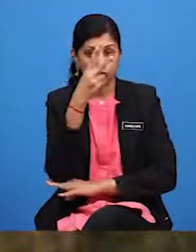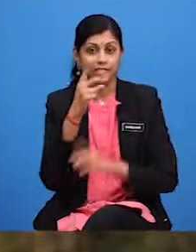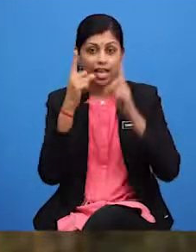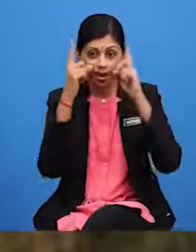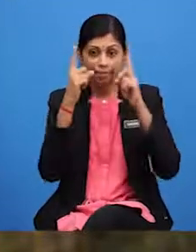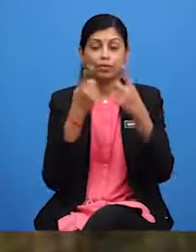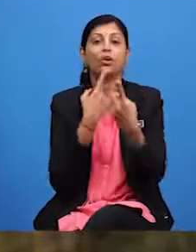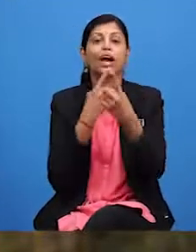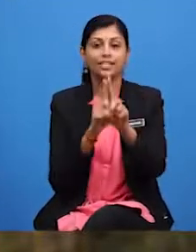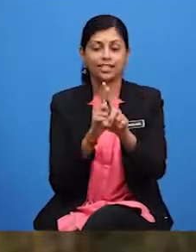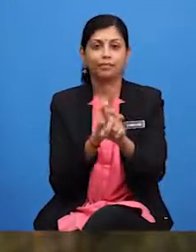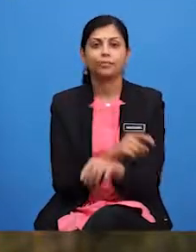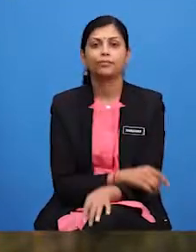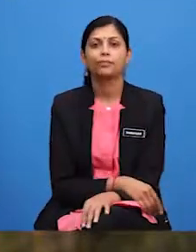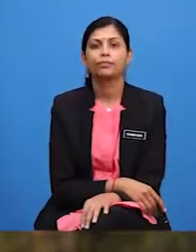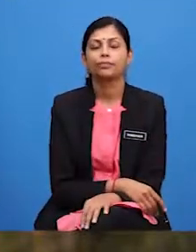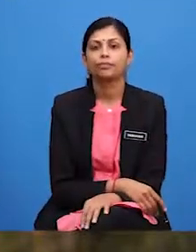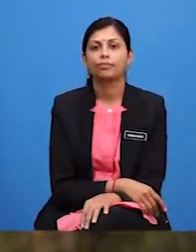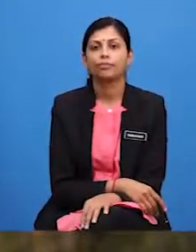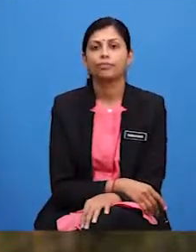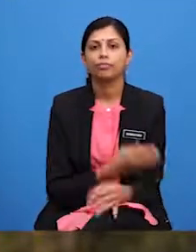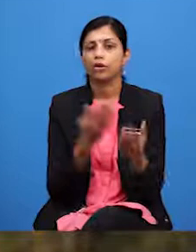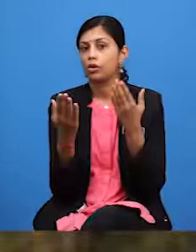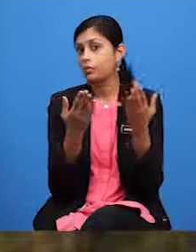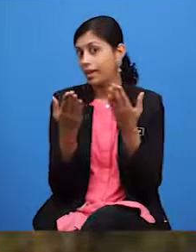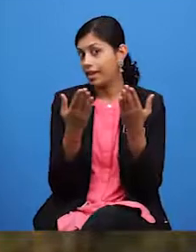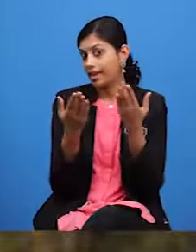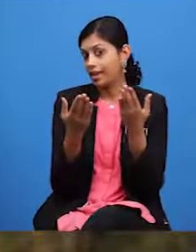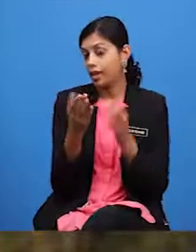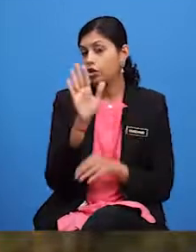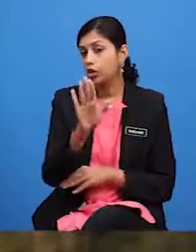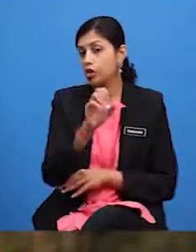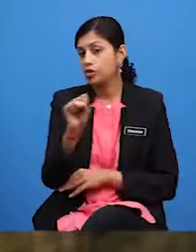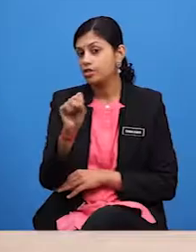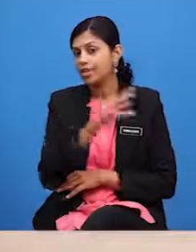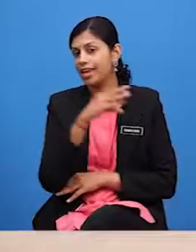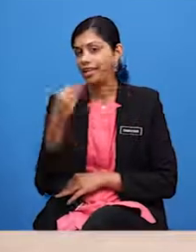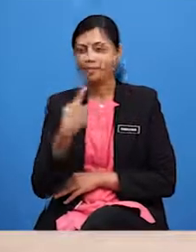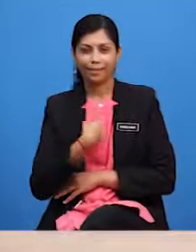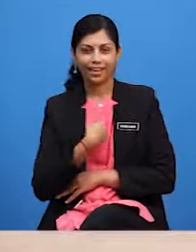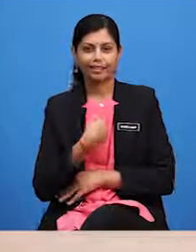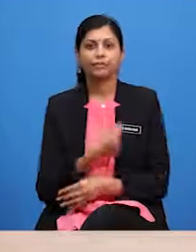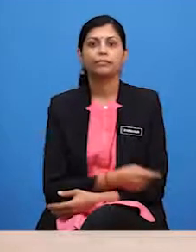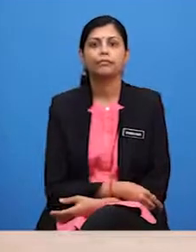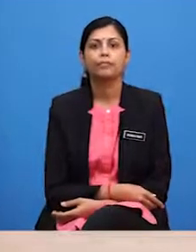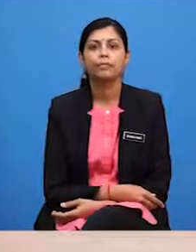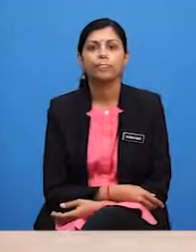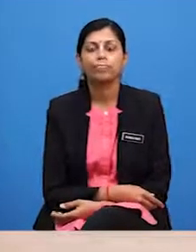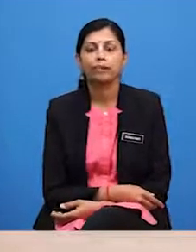and check your list. Are they the same? Yes, there are